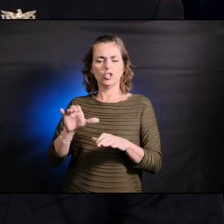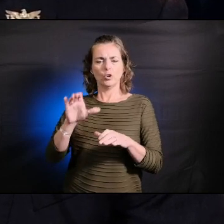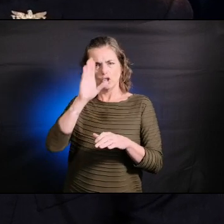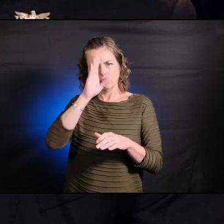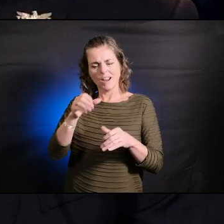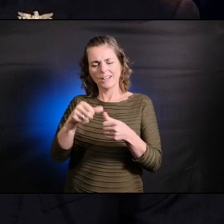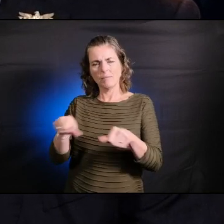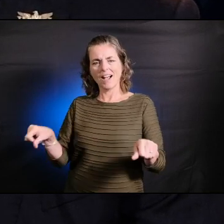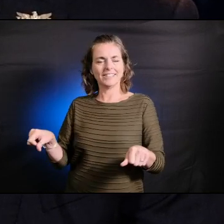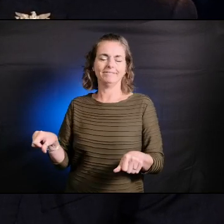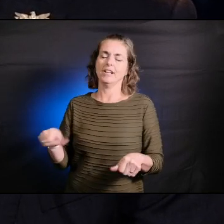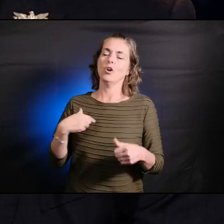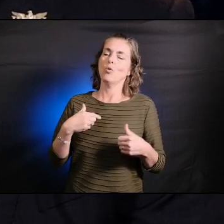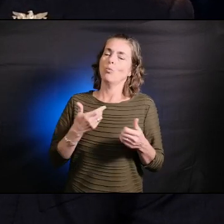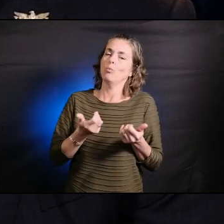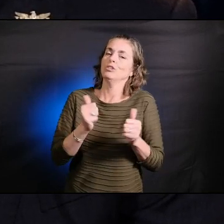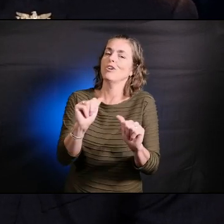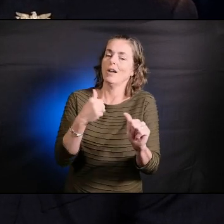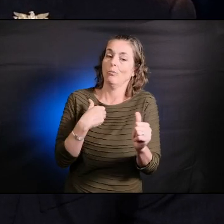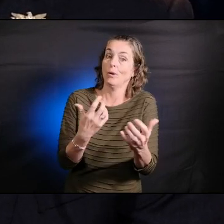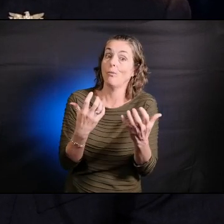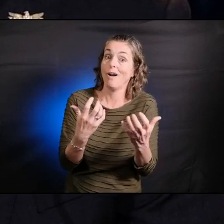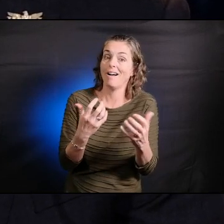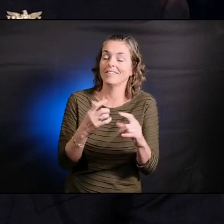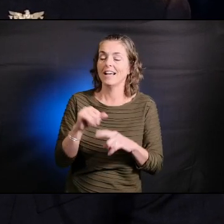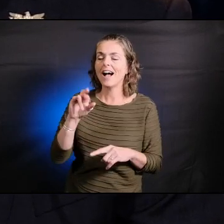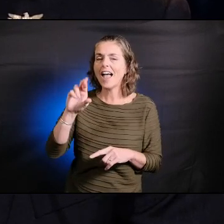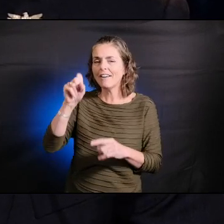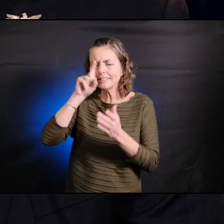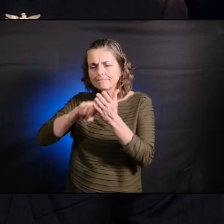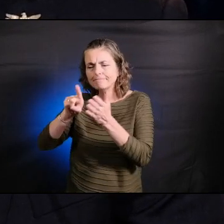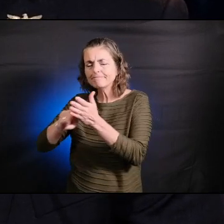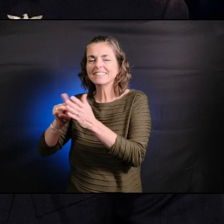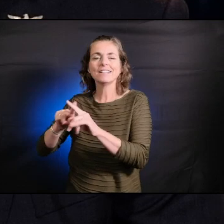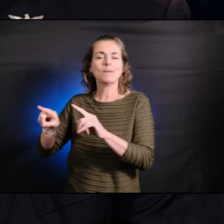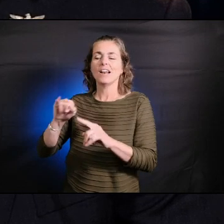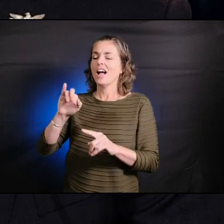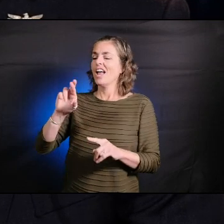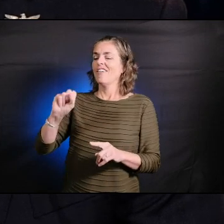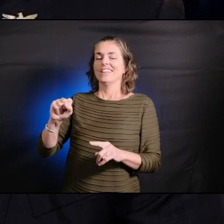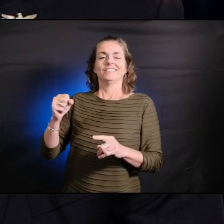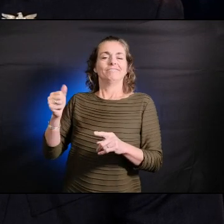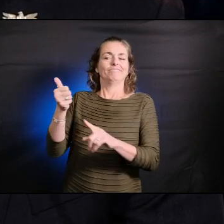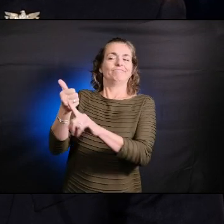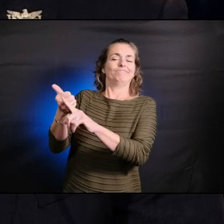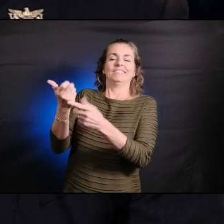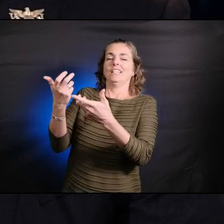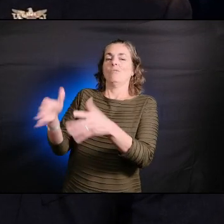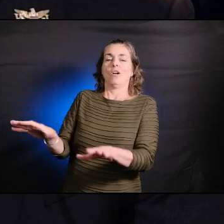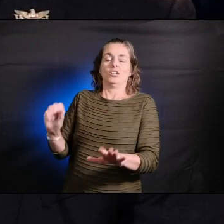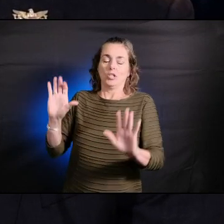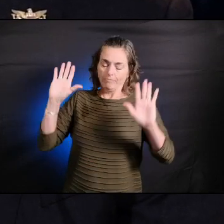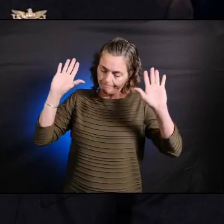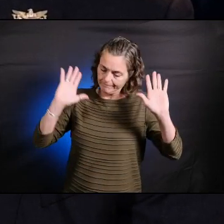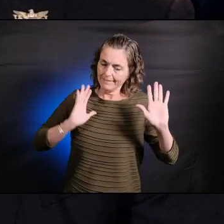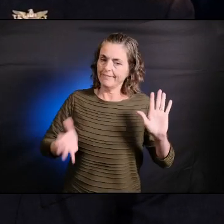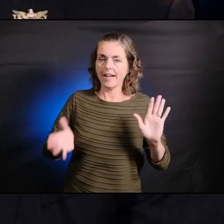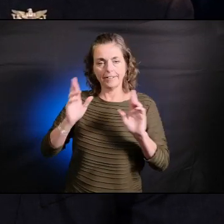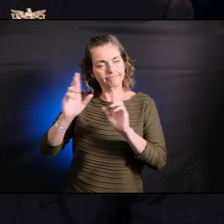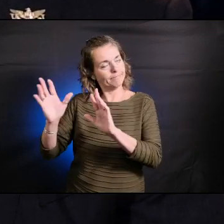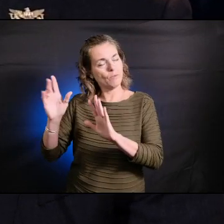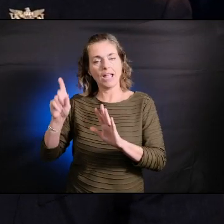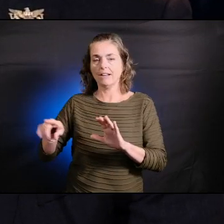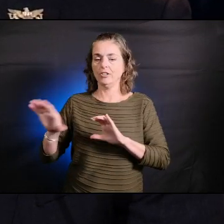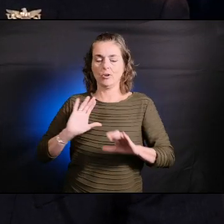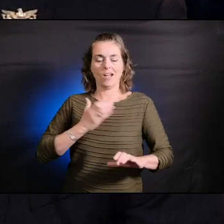tried that. The IRS were looking into it. They weren't interested in doing that, so we didn't go that way. What we're trying to do is